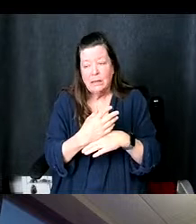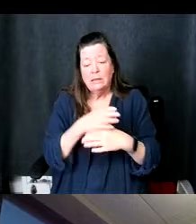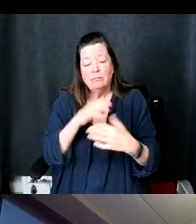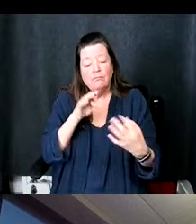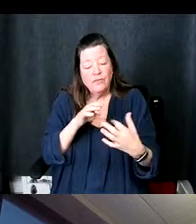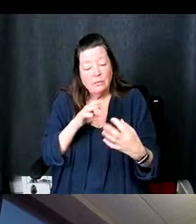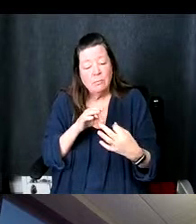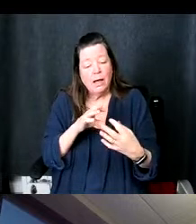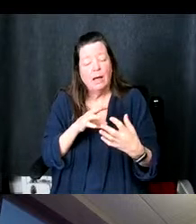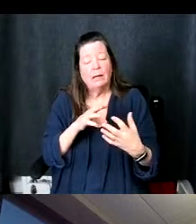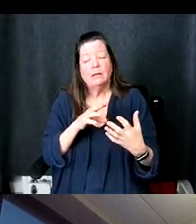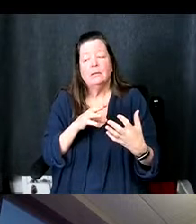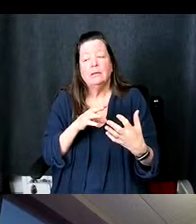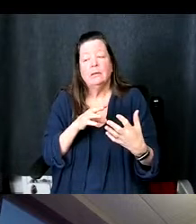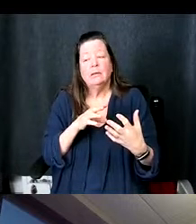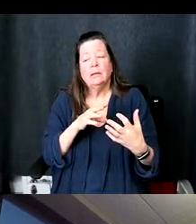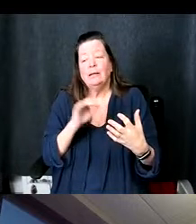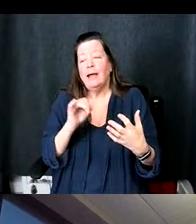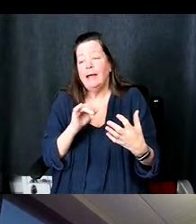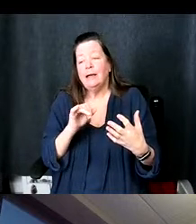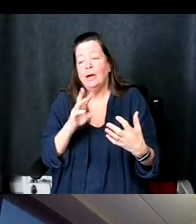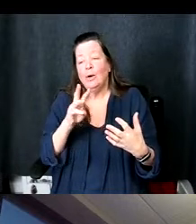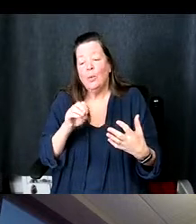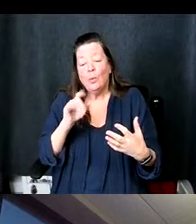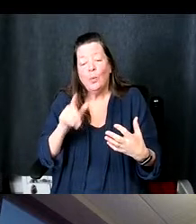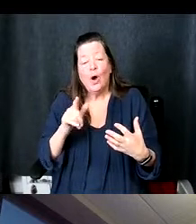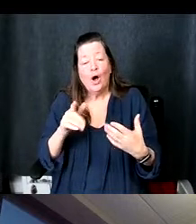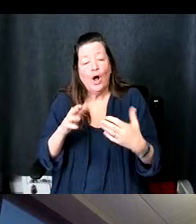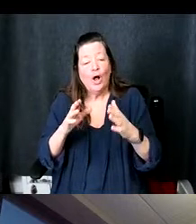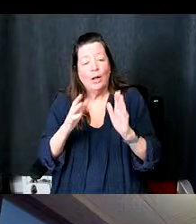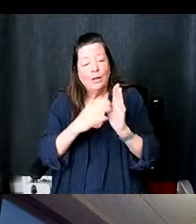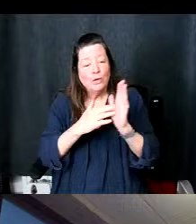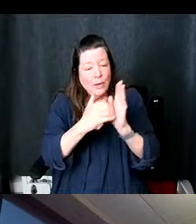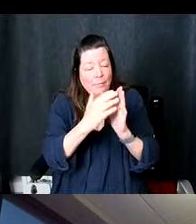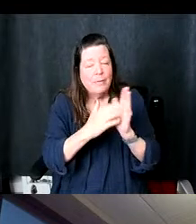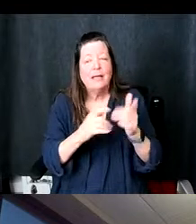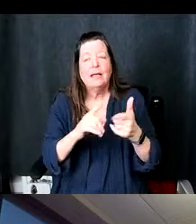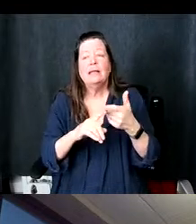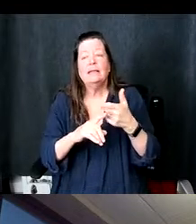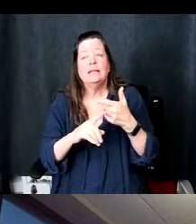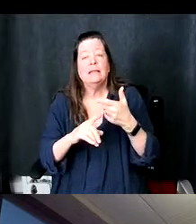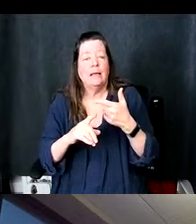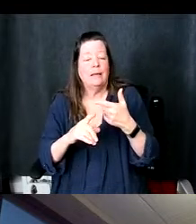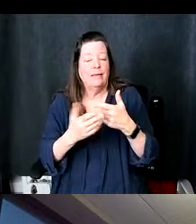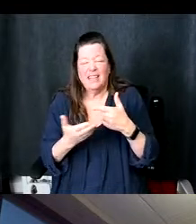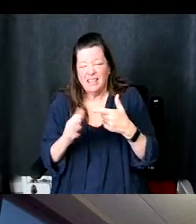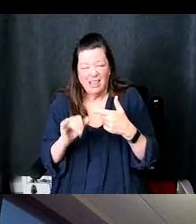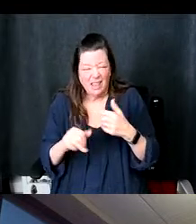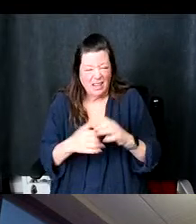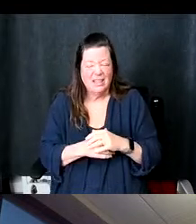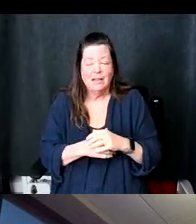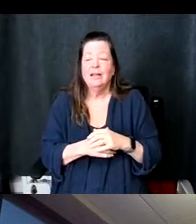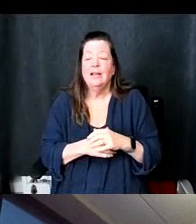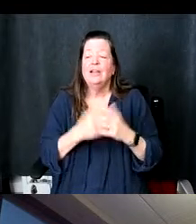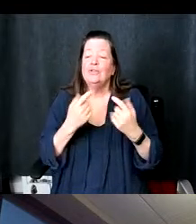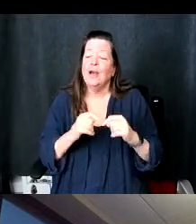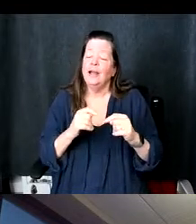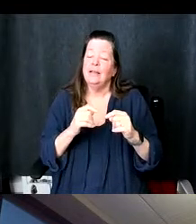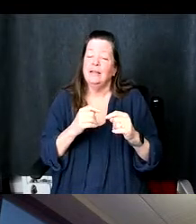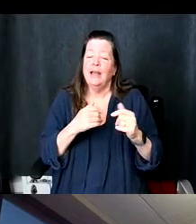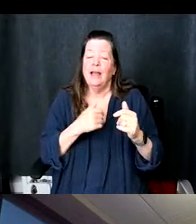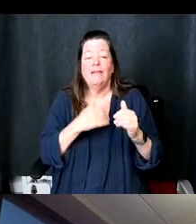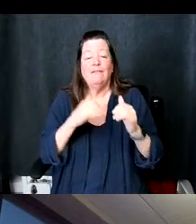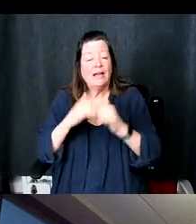things like wall treatments and whatnot like that might be, trying to have a consistent look and feel throughout the